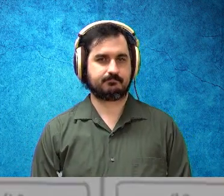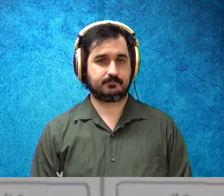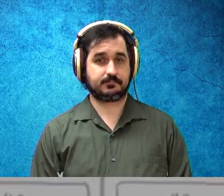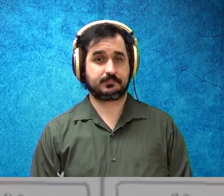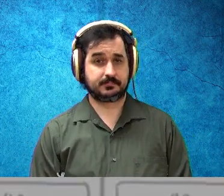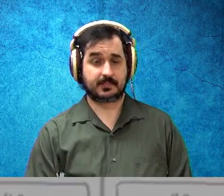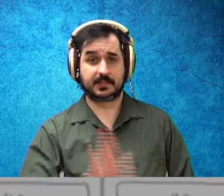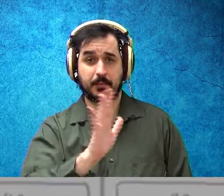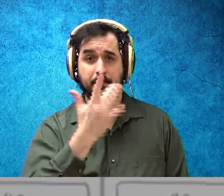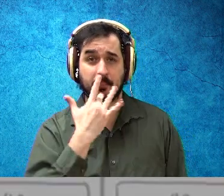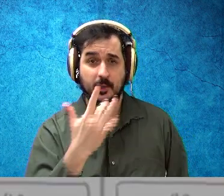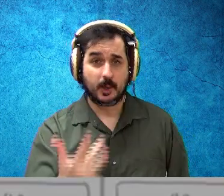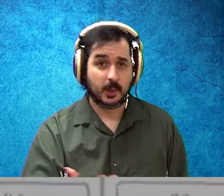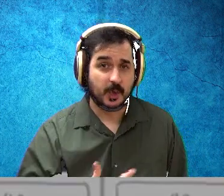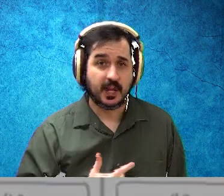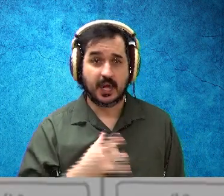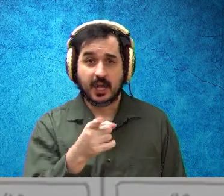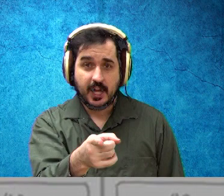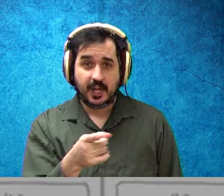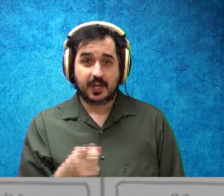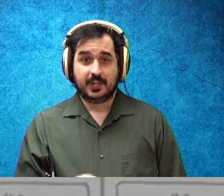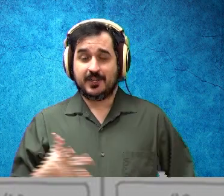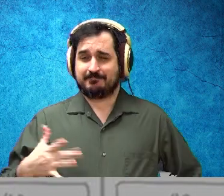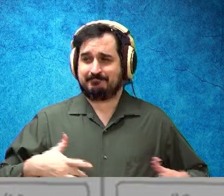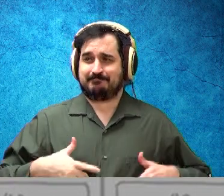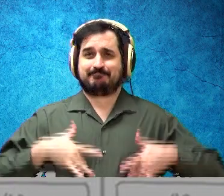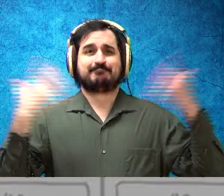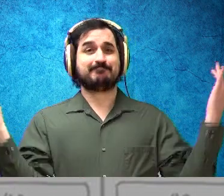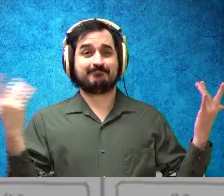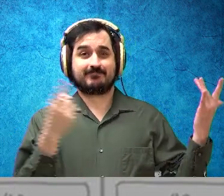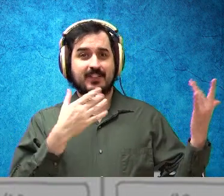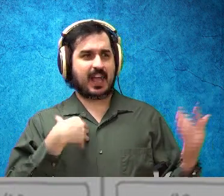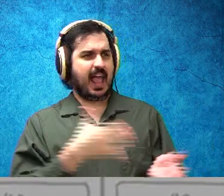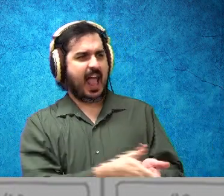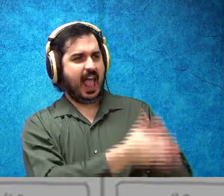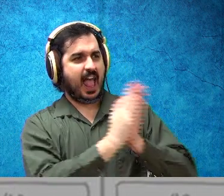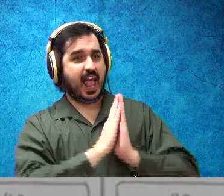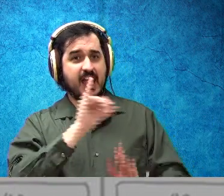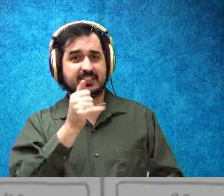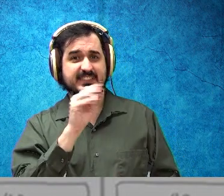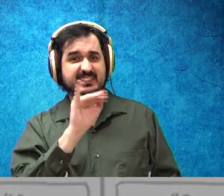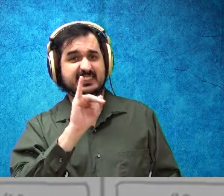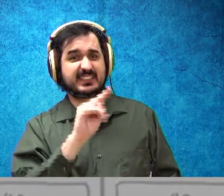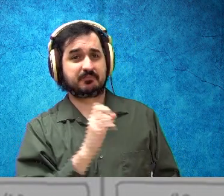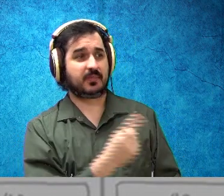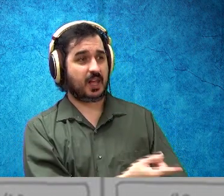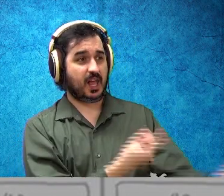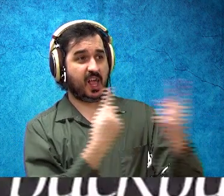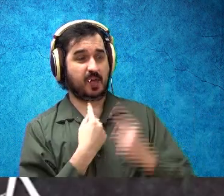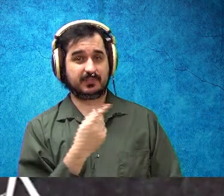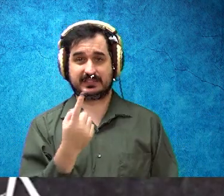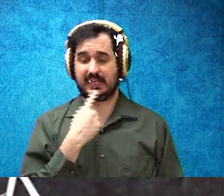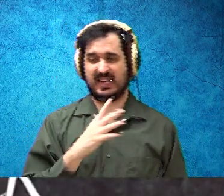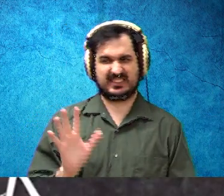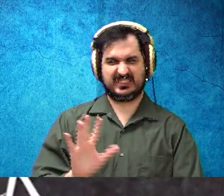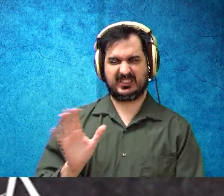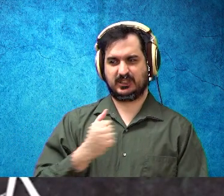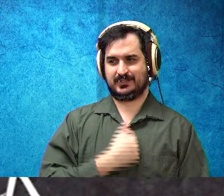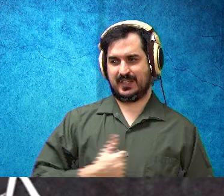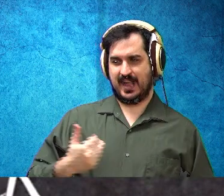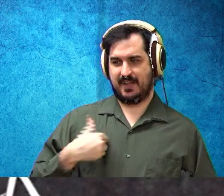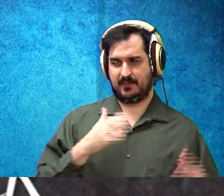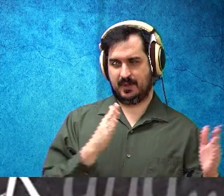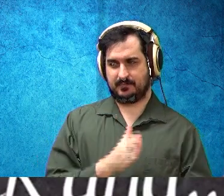It's your birthday and you are amped, but when you ask Jasmine to hang, she says she has plans. You glance in